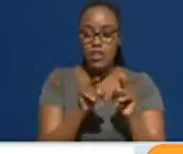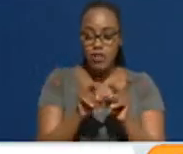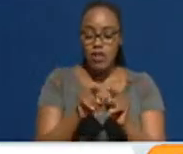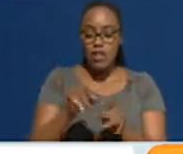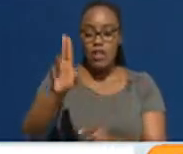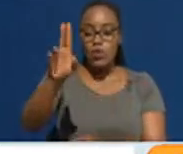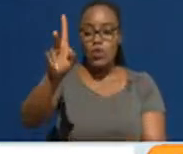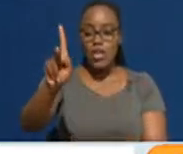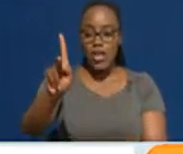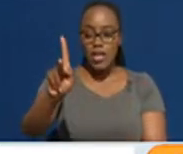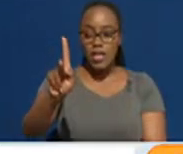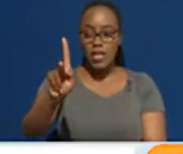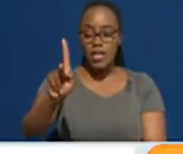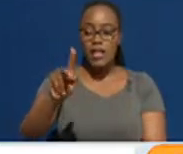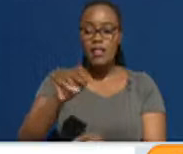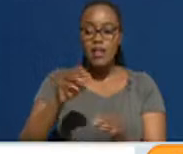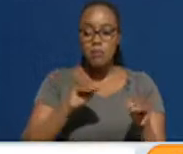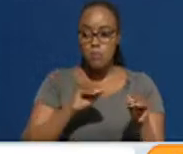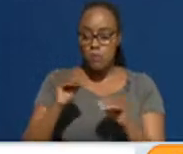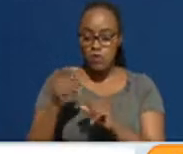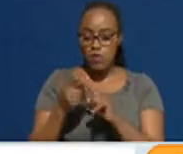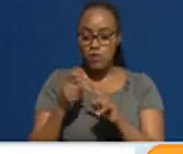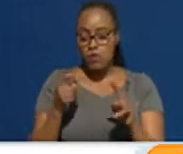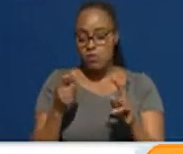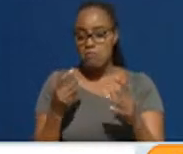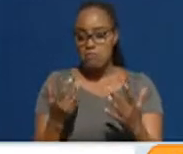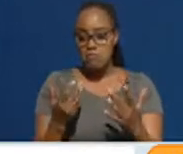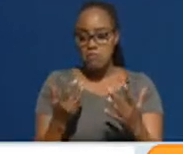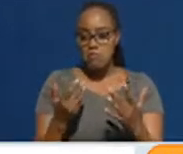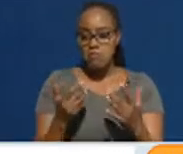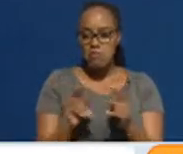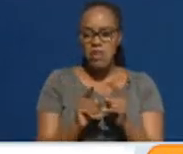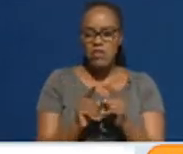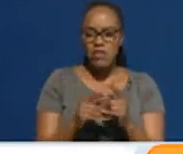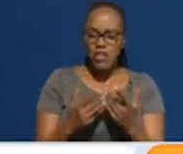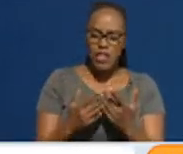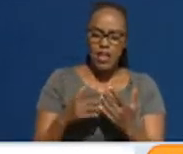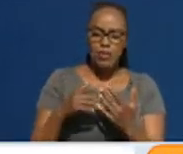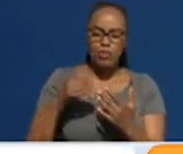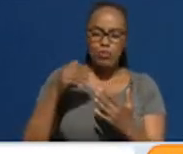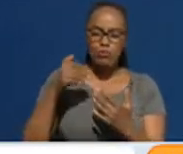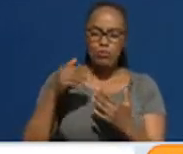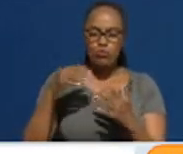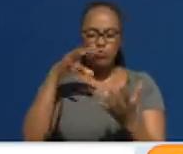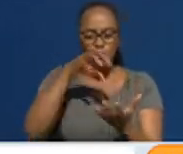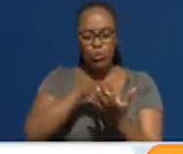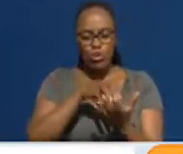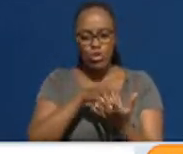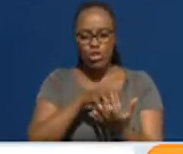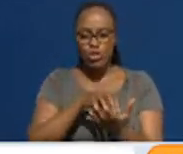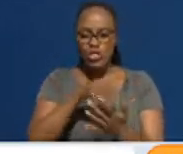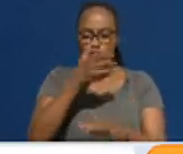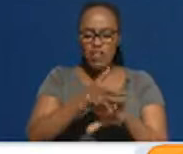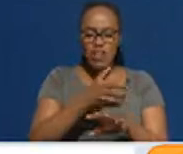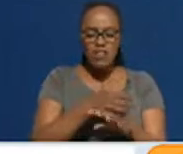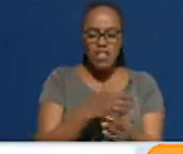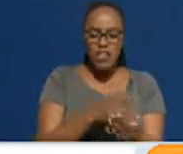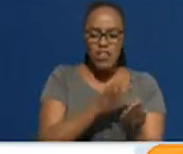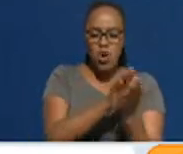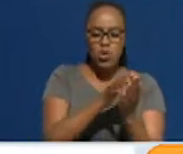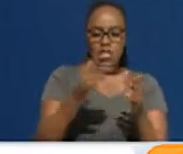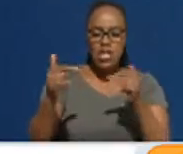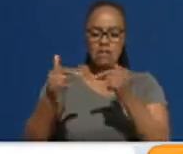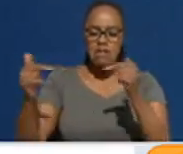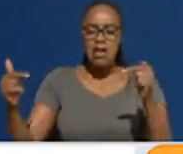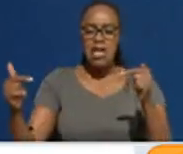UK, they have moved from the you know hardline positions of you know conservative versus